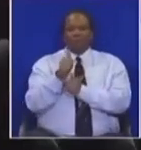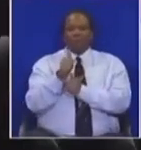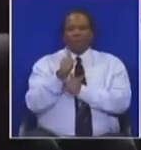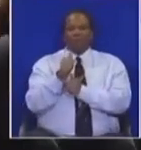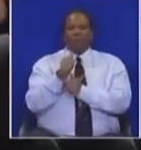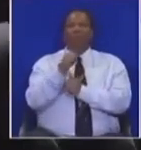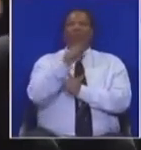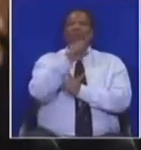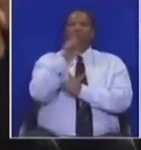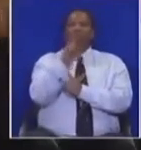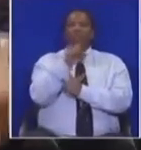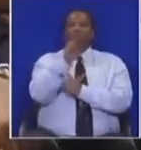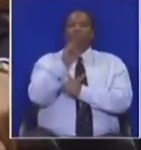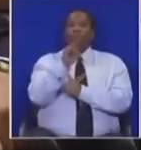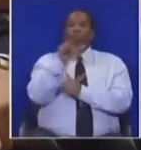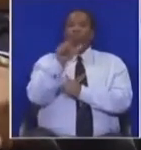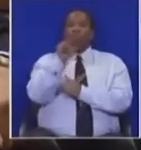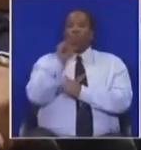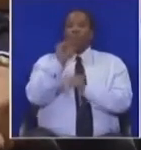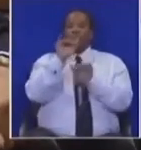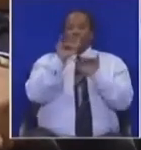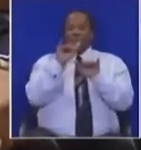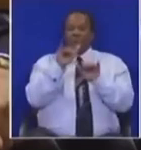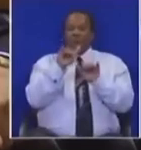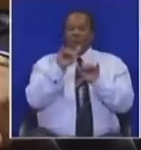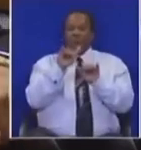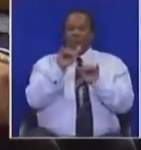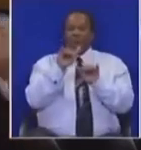abantu abaphila ngaphansi kwesilo.